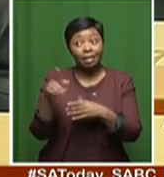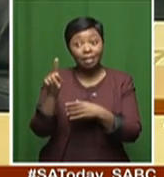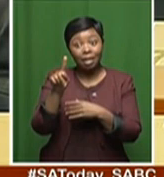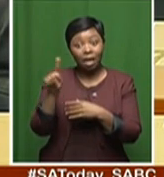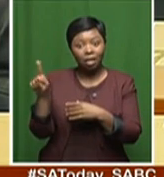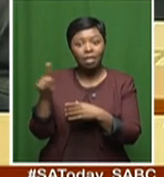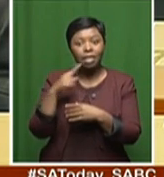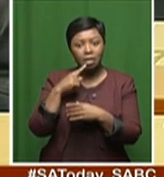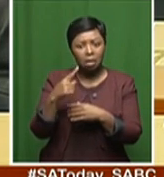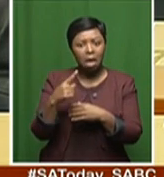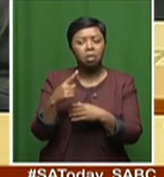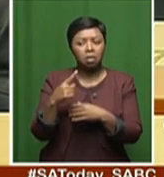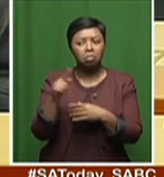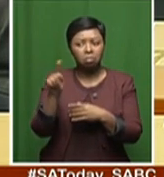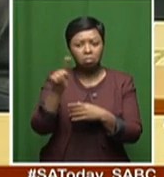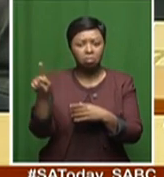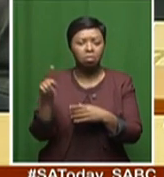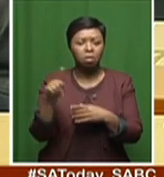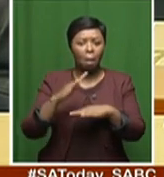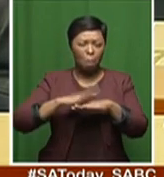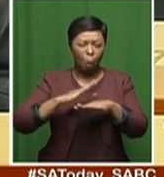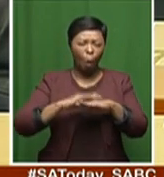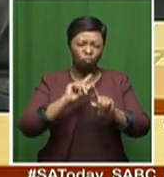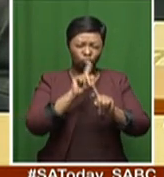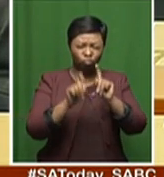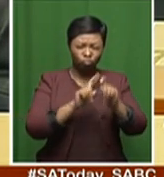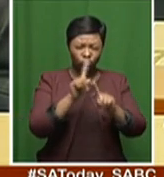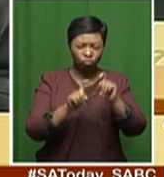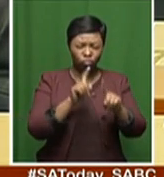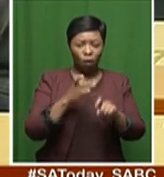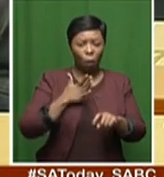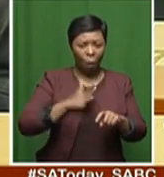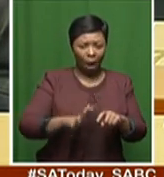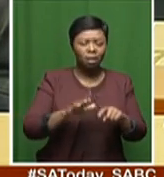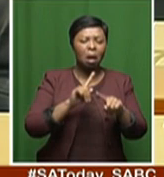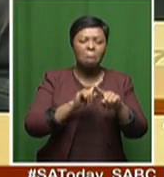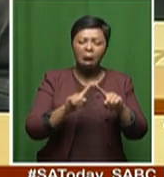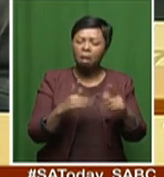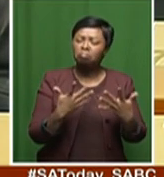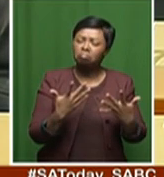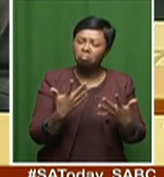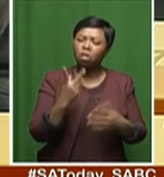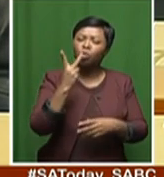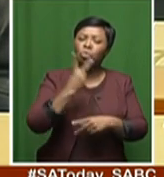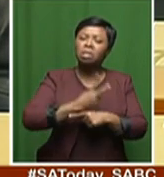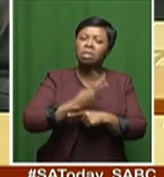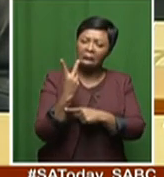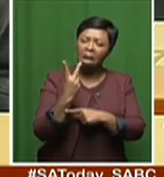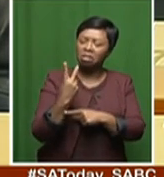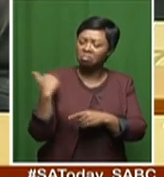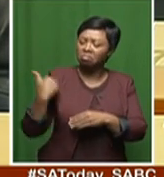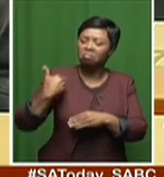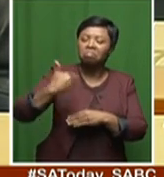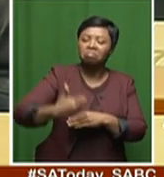wanted to ask more questions, but we've been able in the past 2 days to cover quite a lot of ground, and